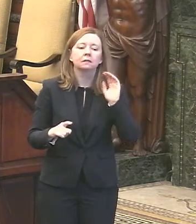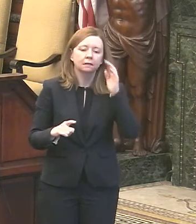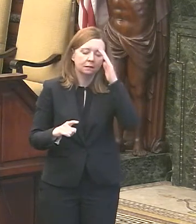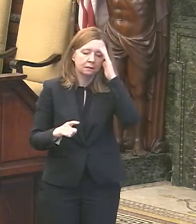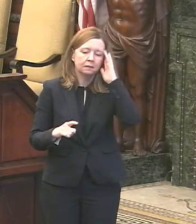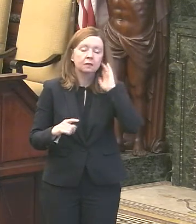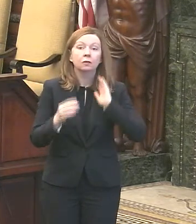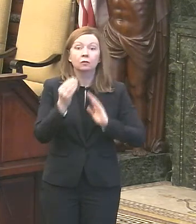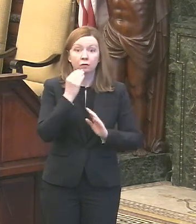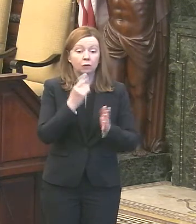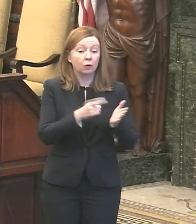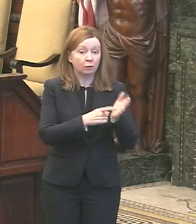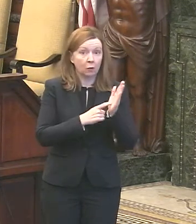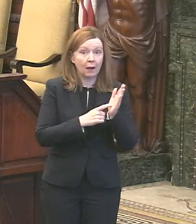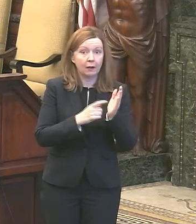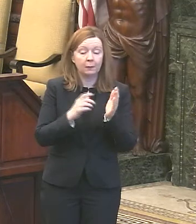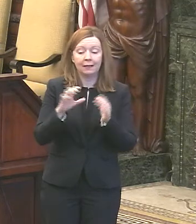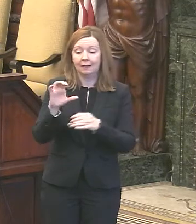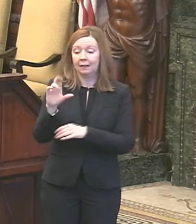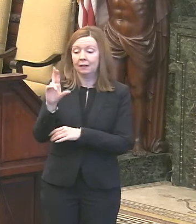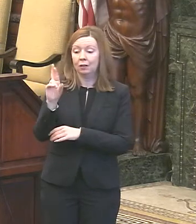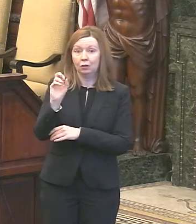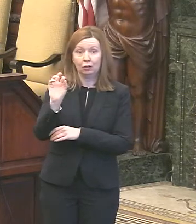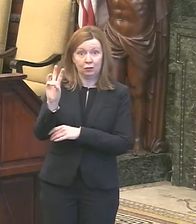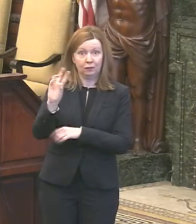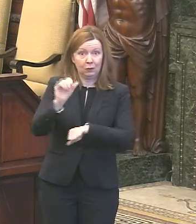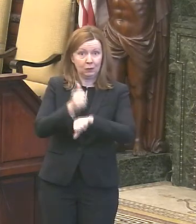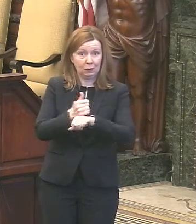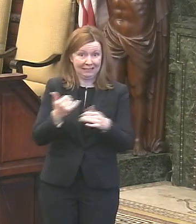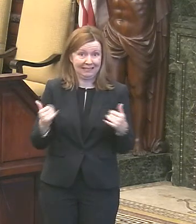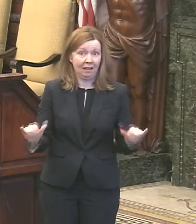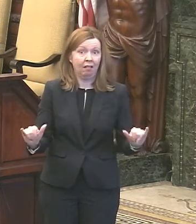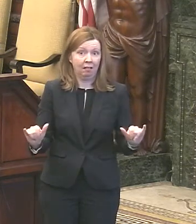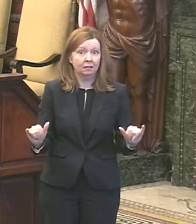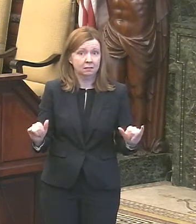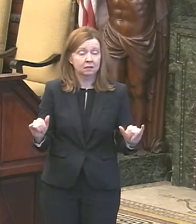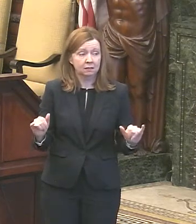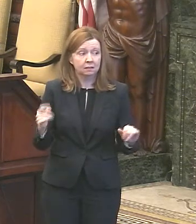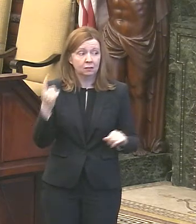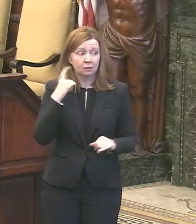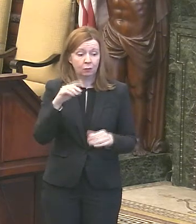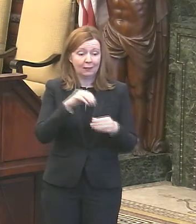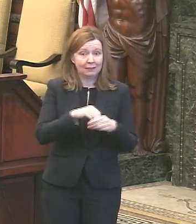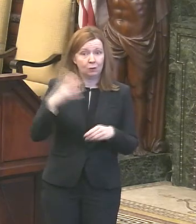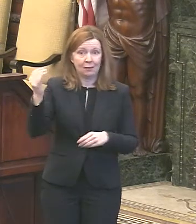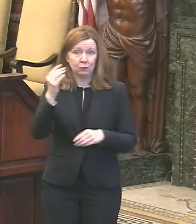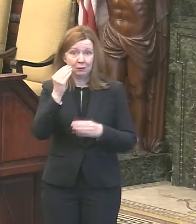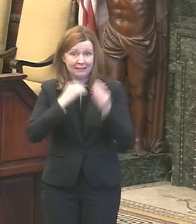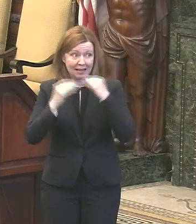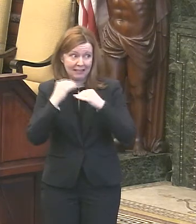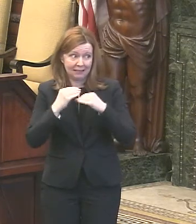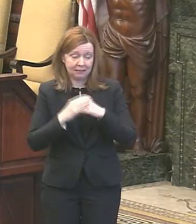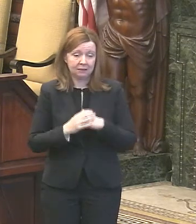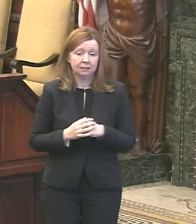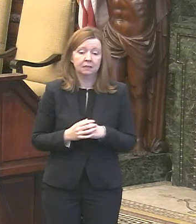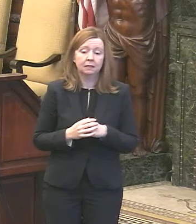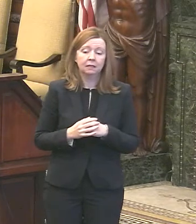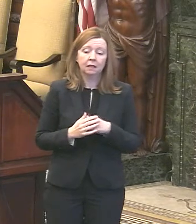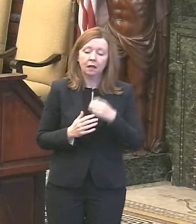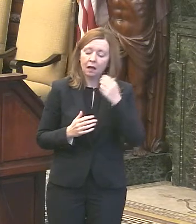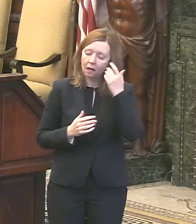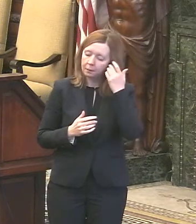food requirement and the curfew in place at this time for indoor and outdoor dining?